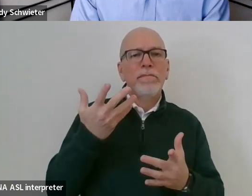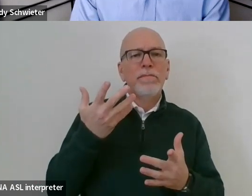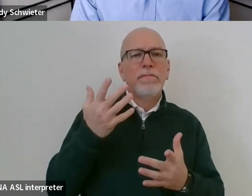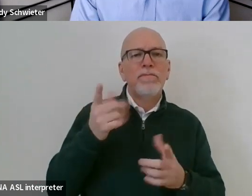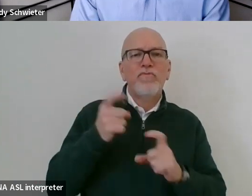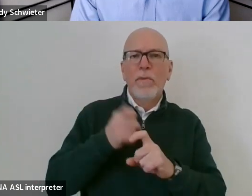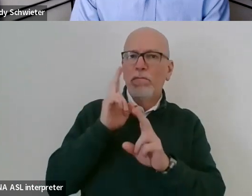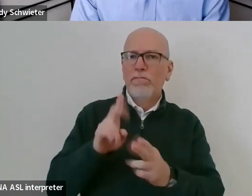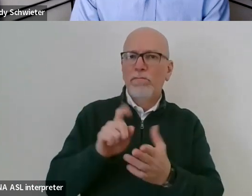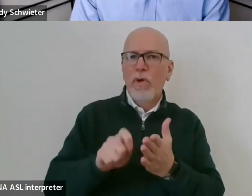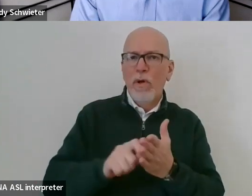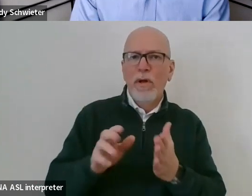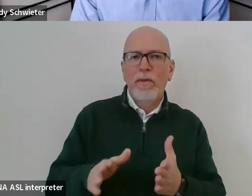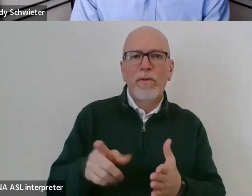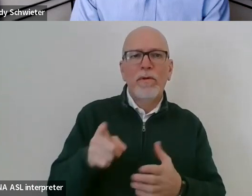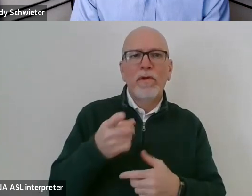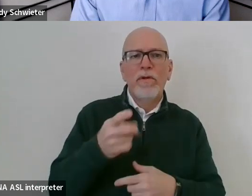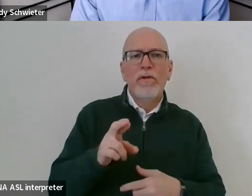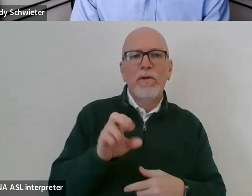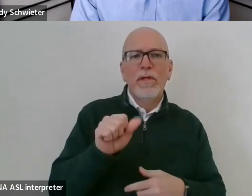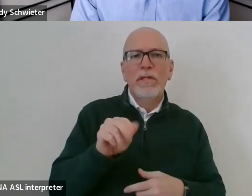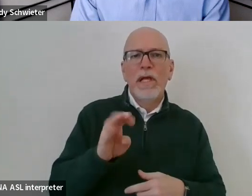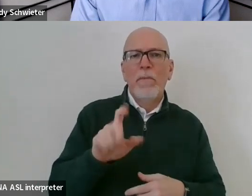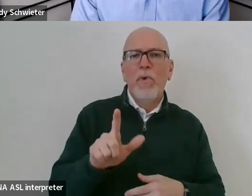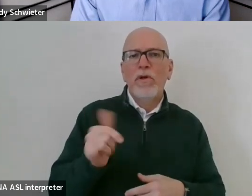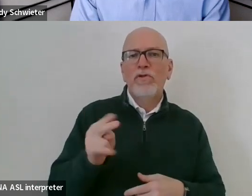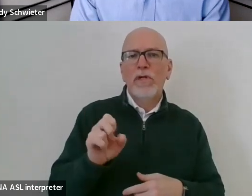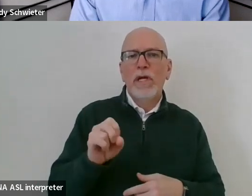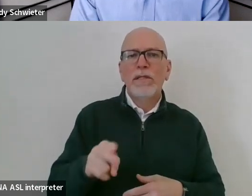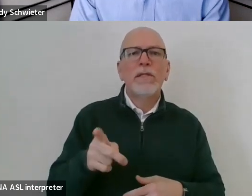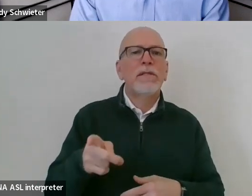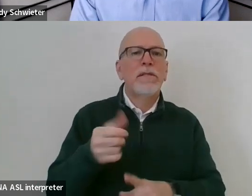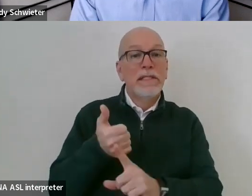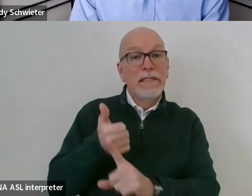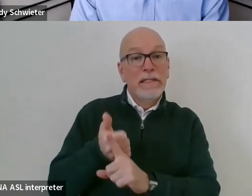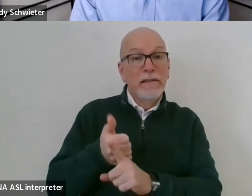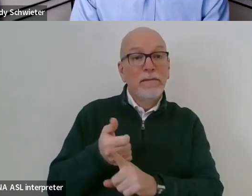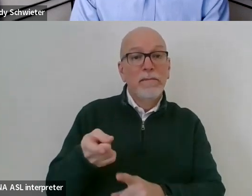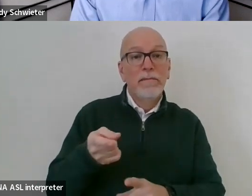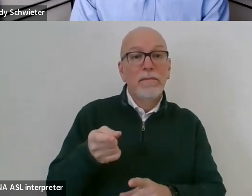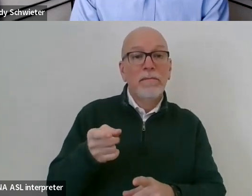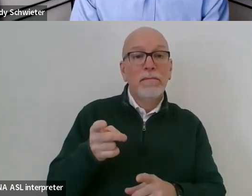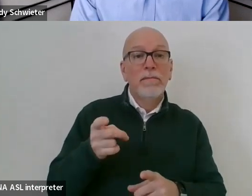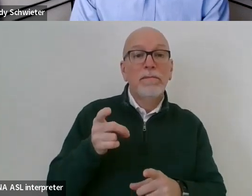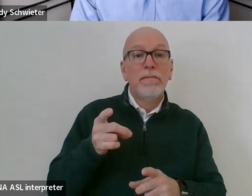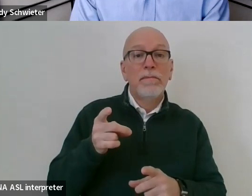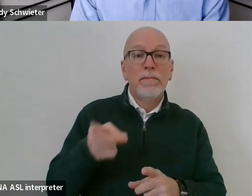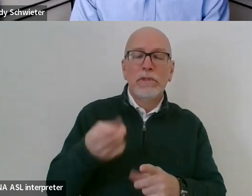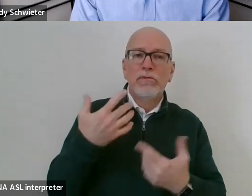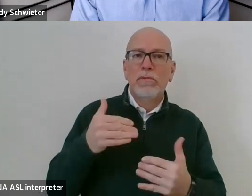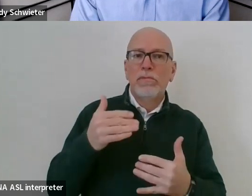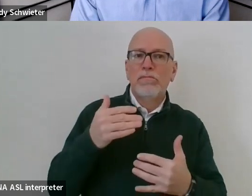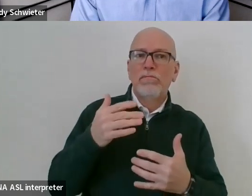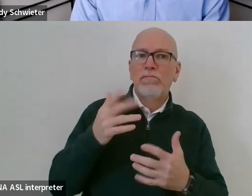and lexicographer, Dr. Samuel Johnson, who himself, this is a towering figure even in